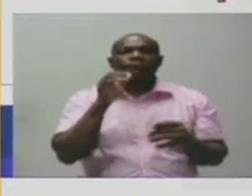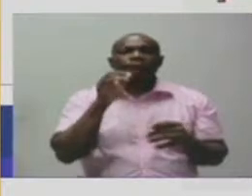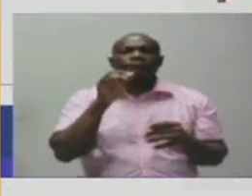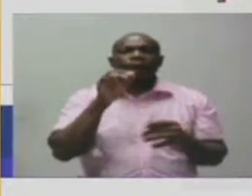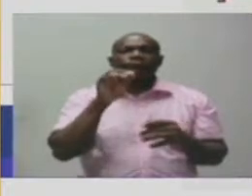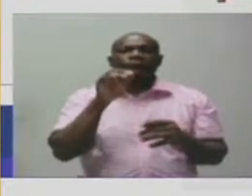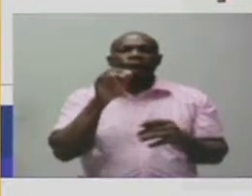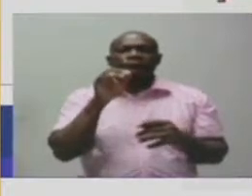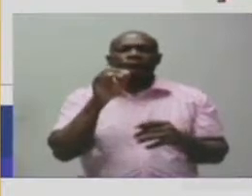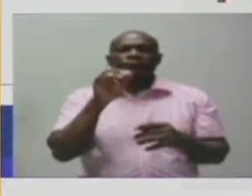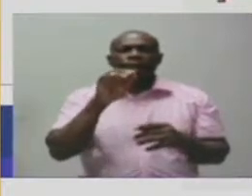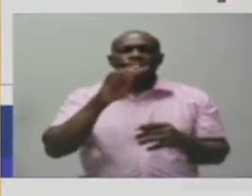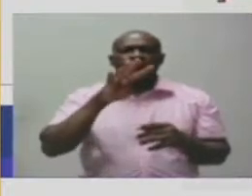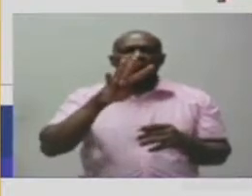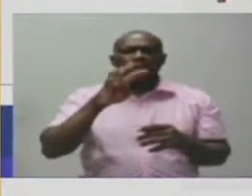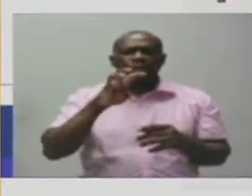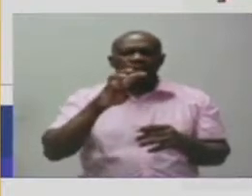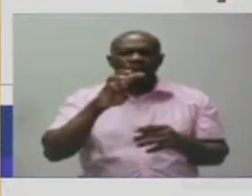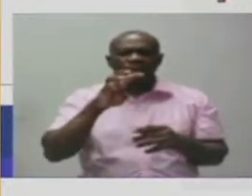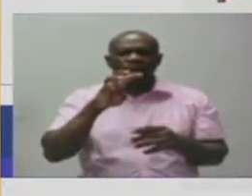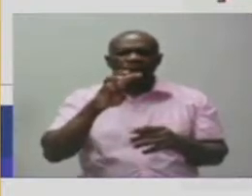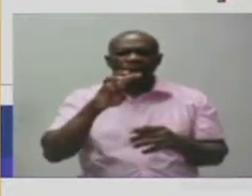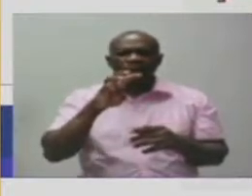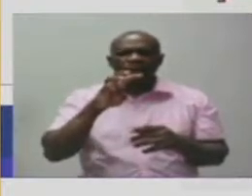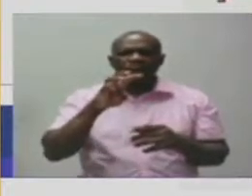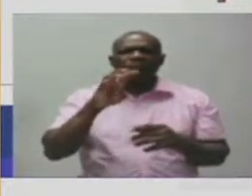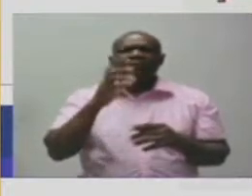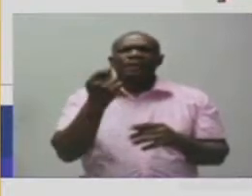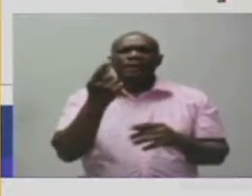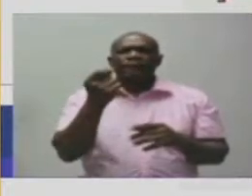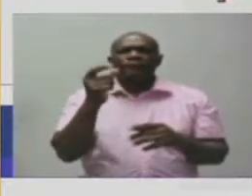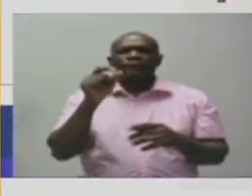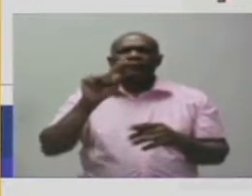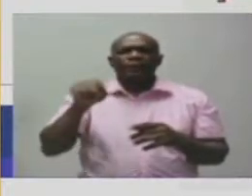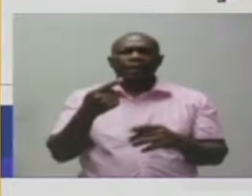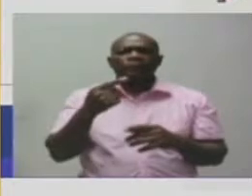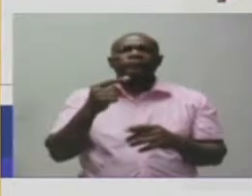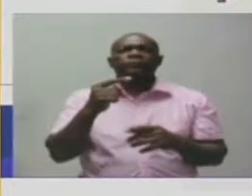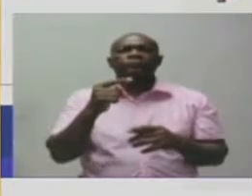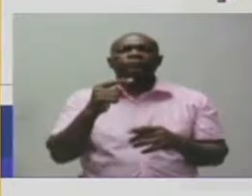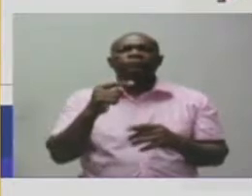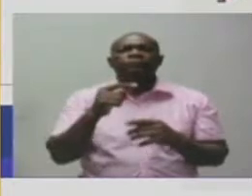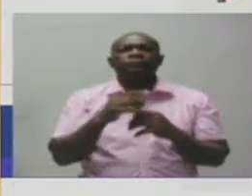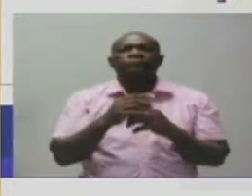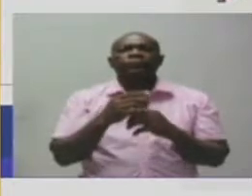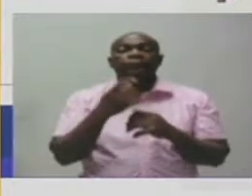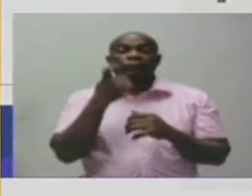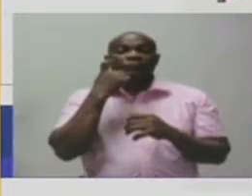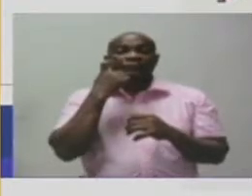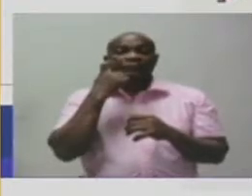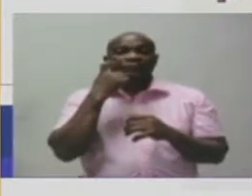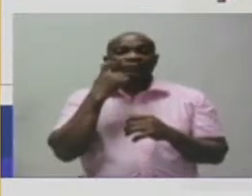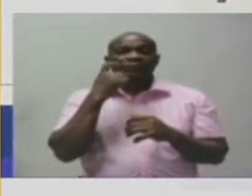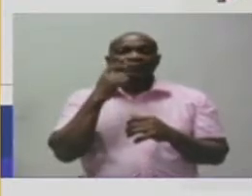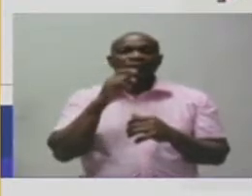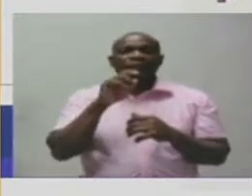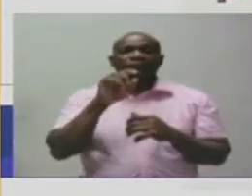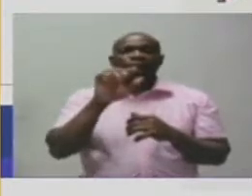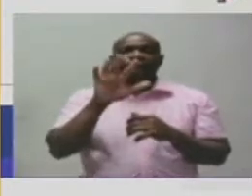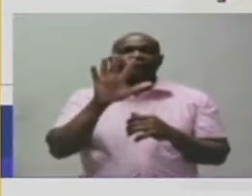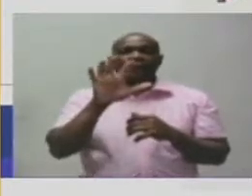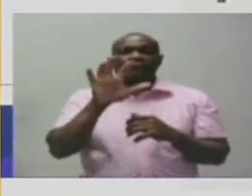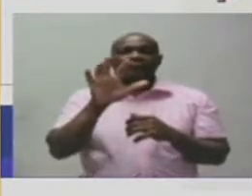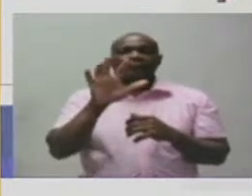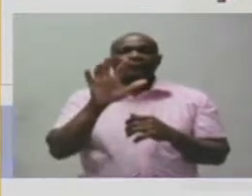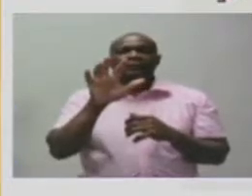411,606 tests done so far. Within the last 24 hours, we would have reported 535 new positive cases. Total recovered